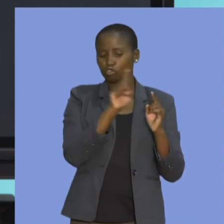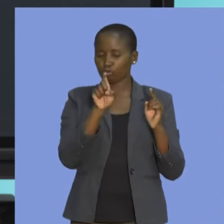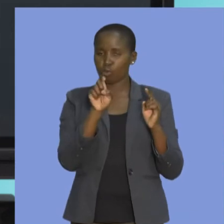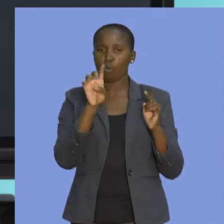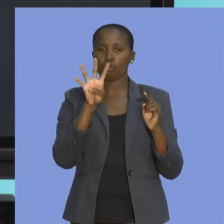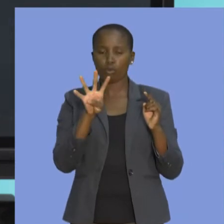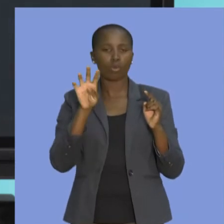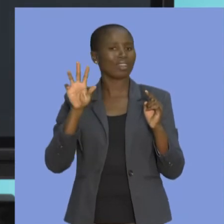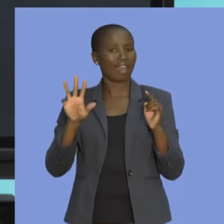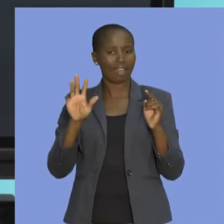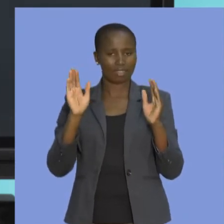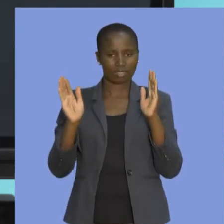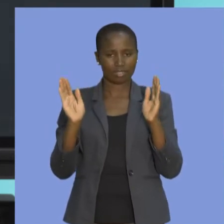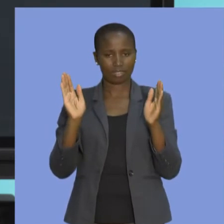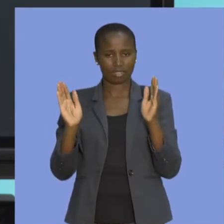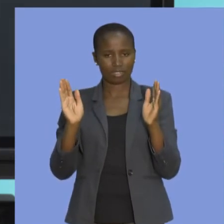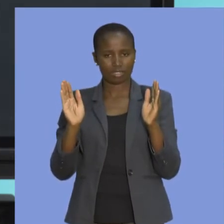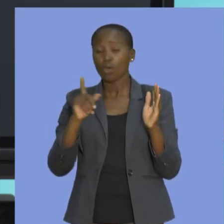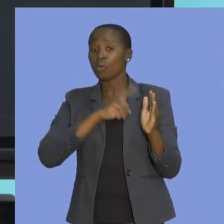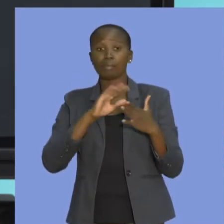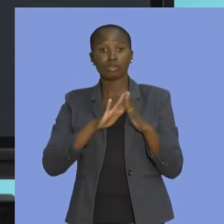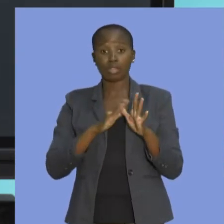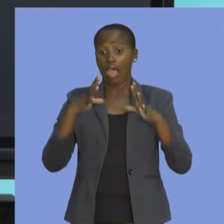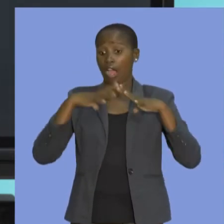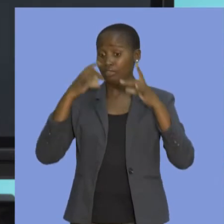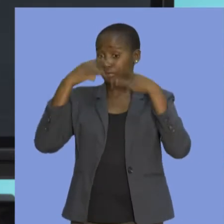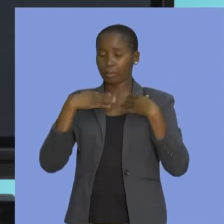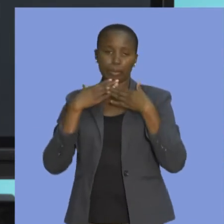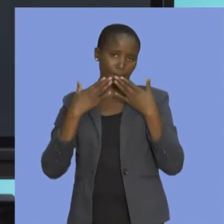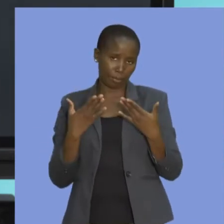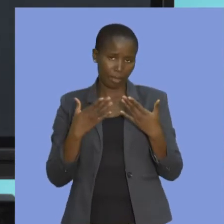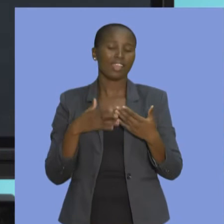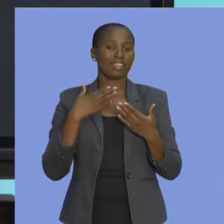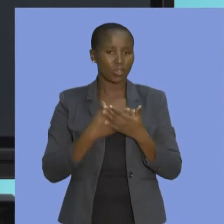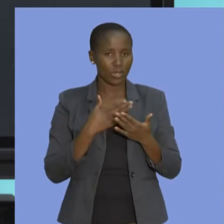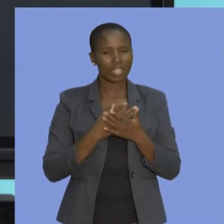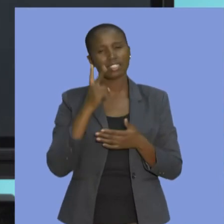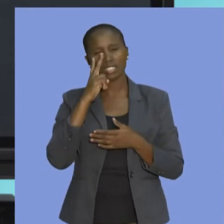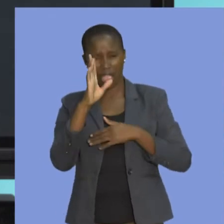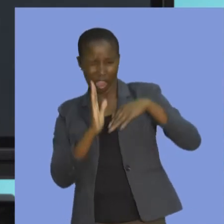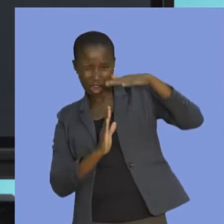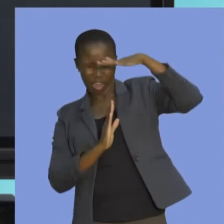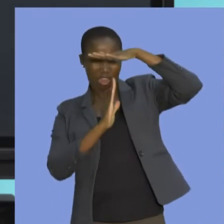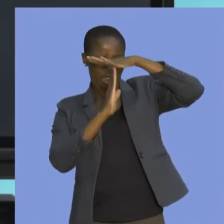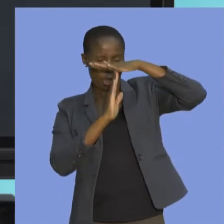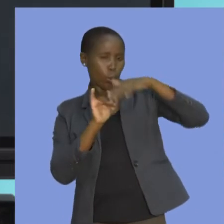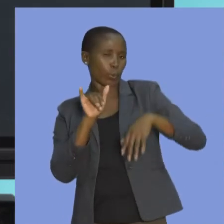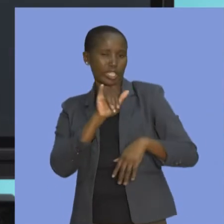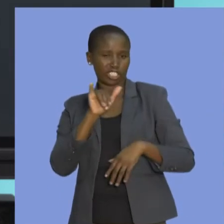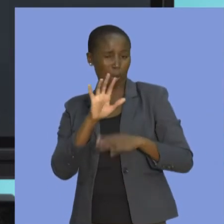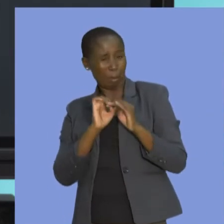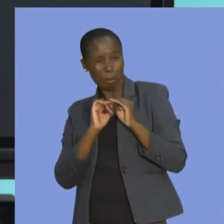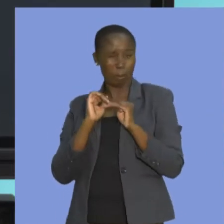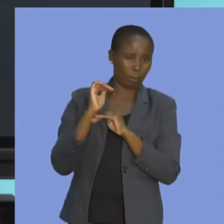grouped data. So we can only tell the highest frequency, which is the